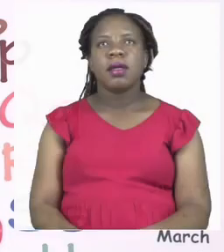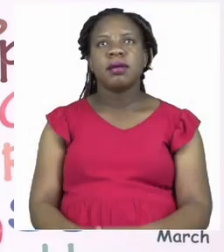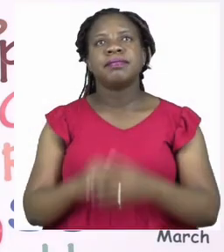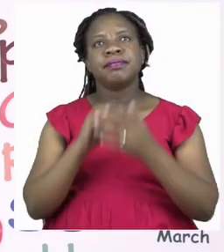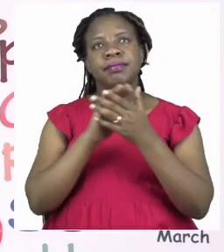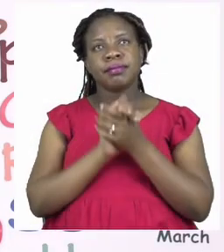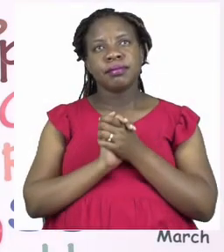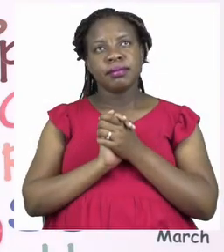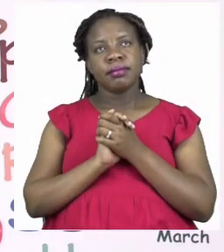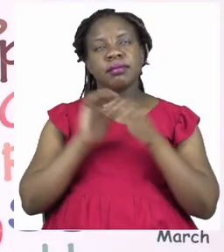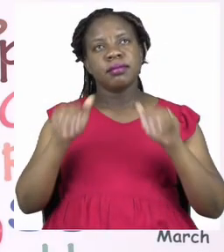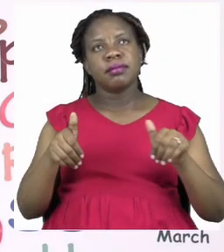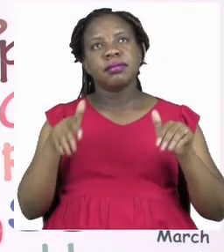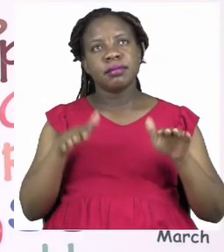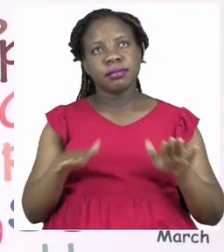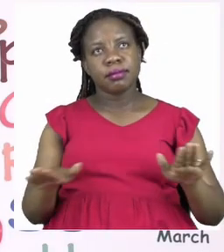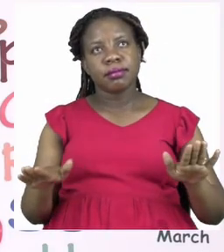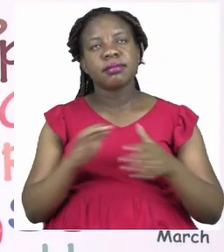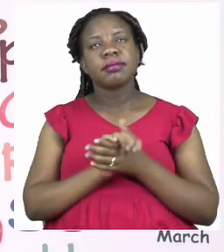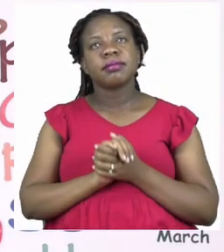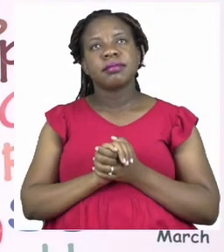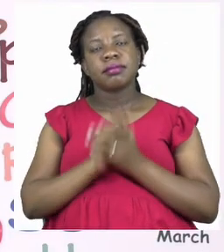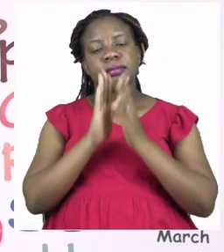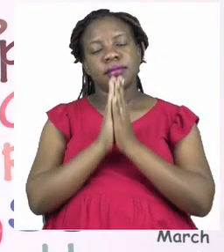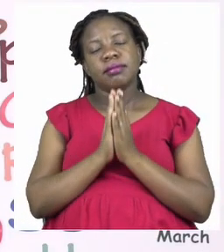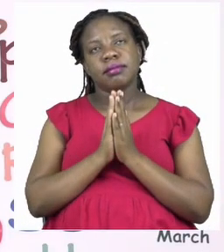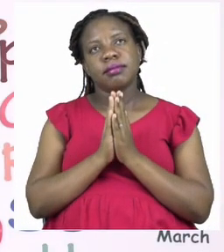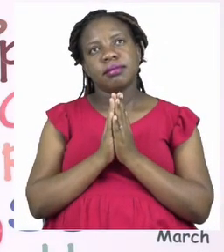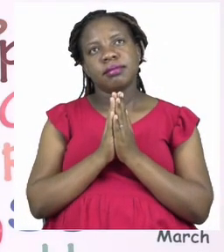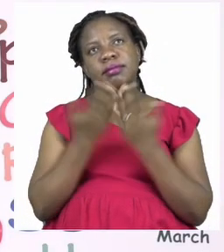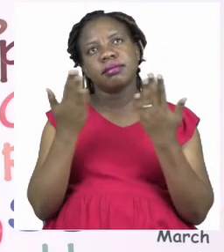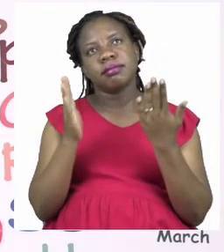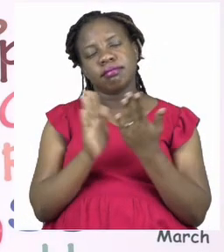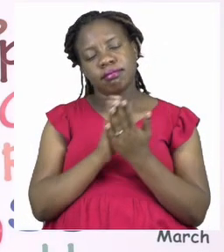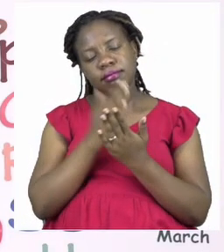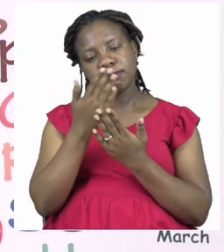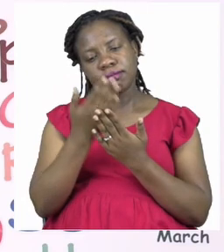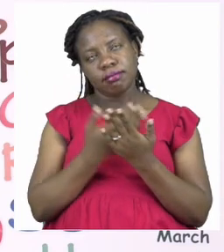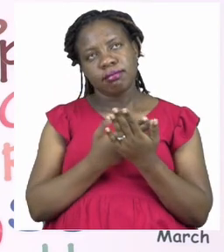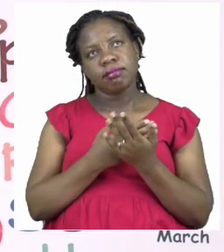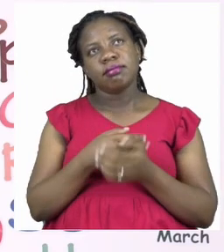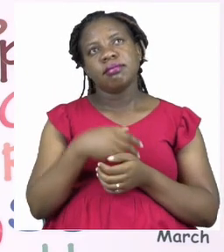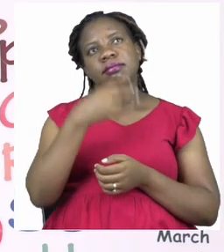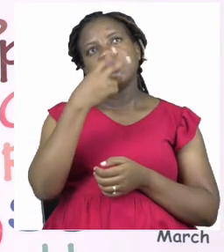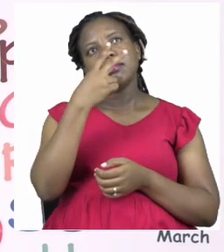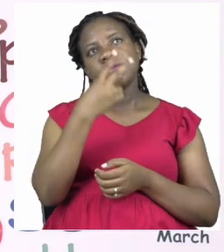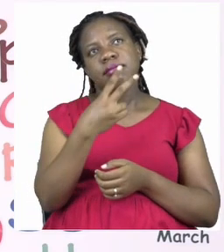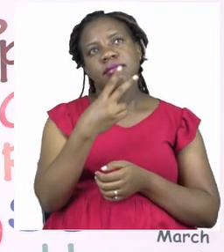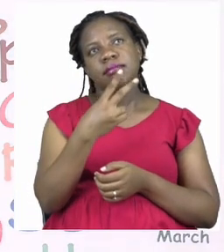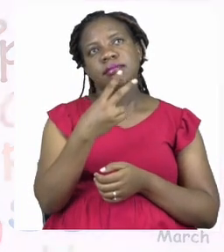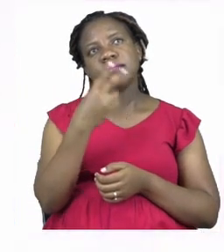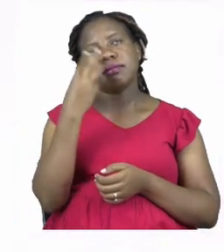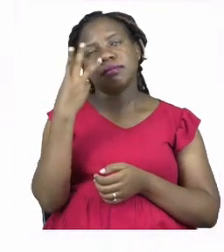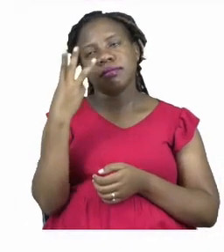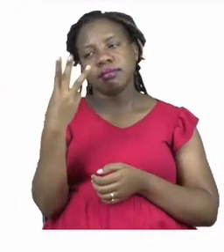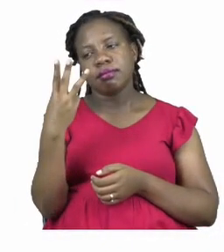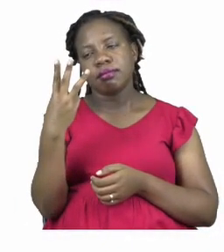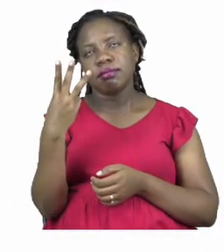Now, boys and girls, let us go to the first page of our lesson,